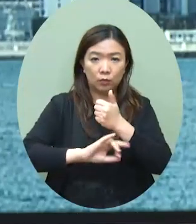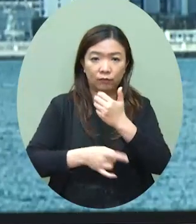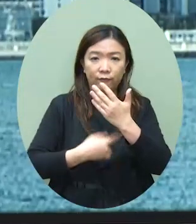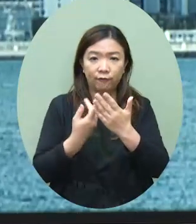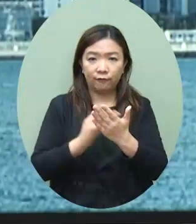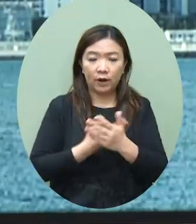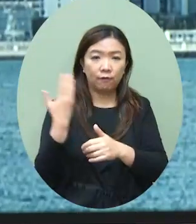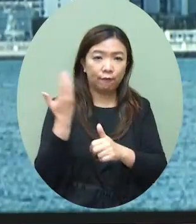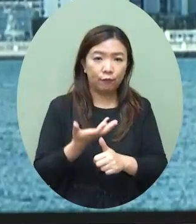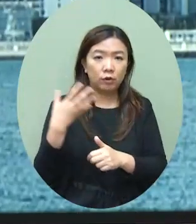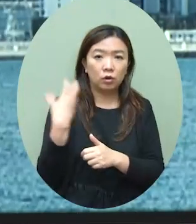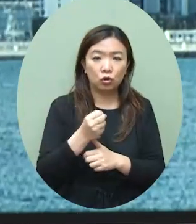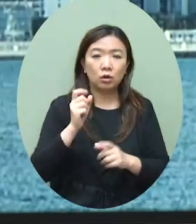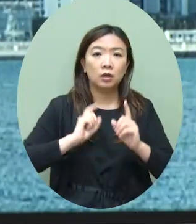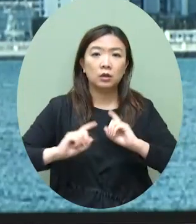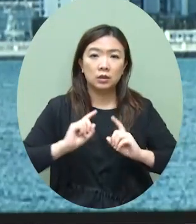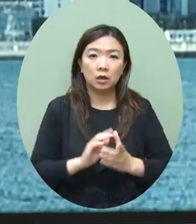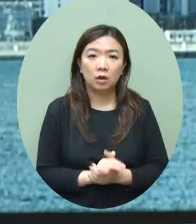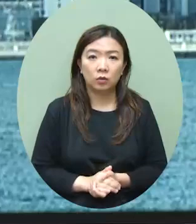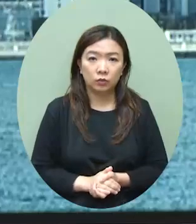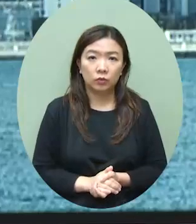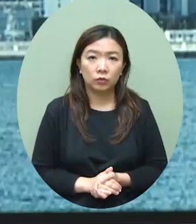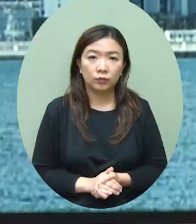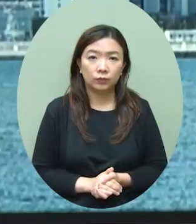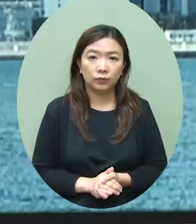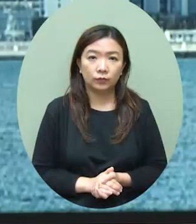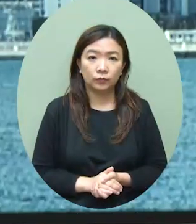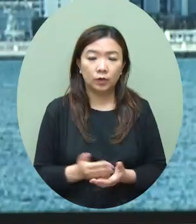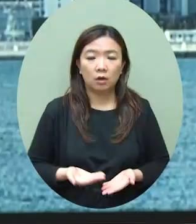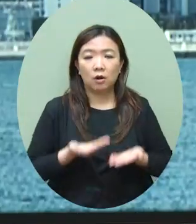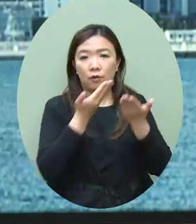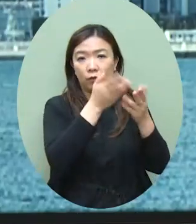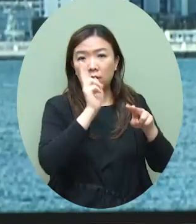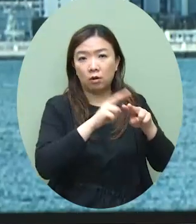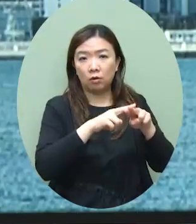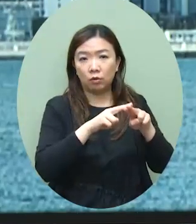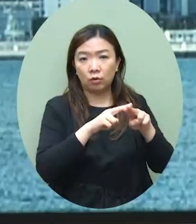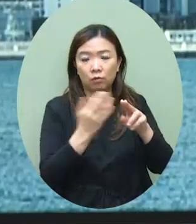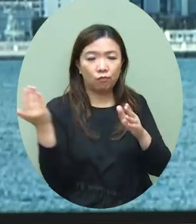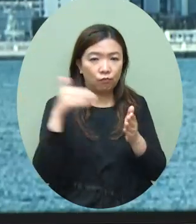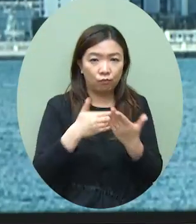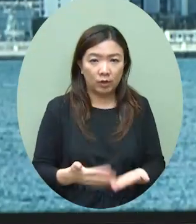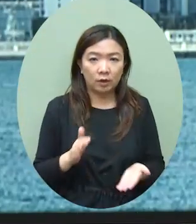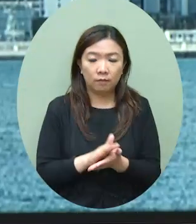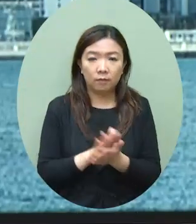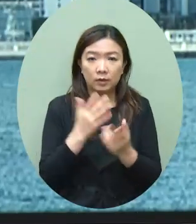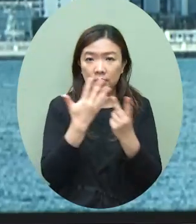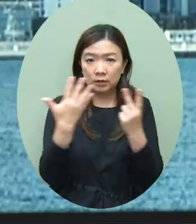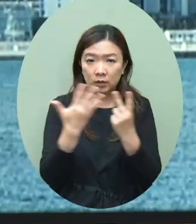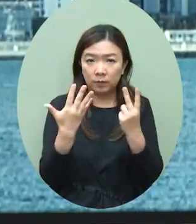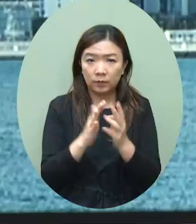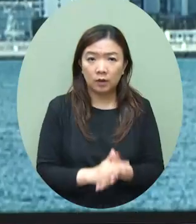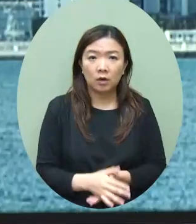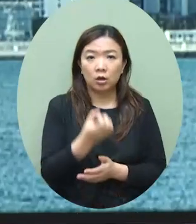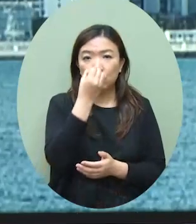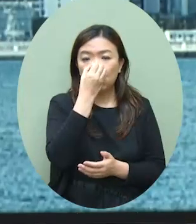since reunification, all these human rights and freedoms have been safeguarded and upheld in the Hong Kong Special Administrative